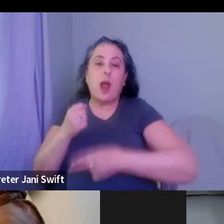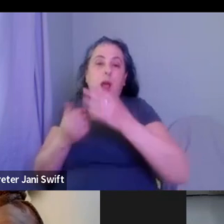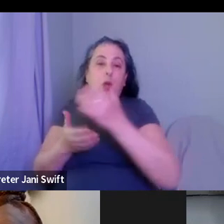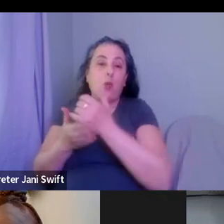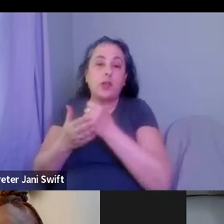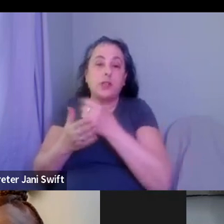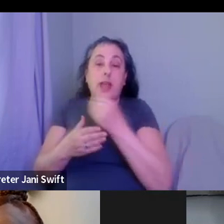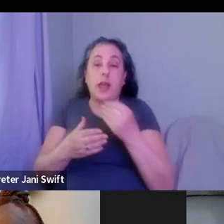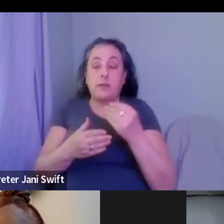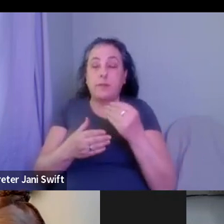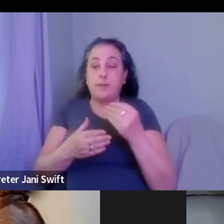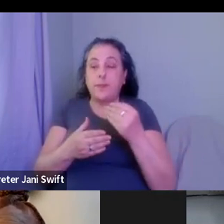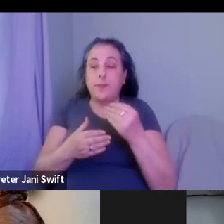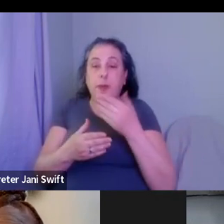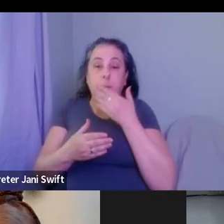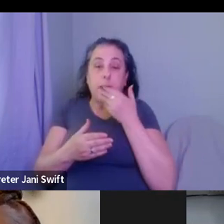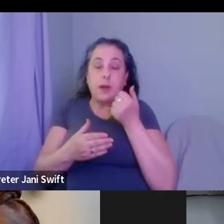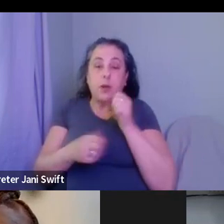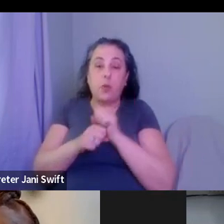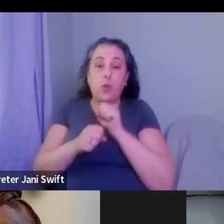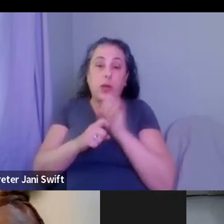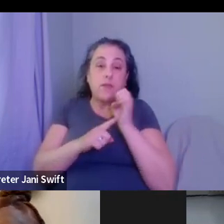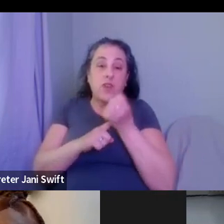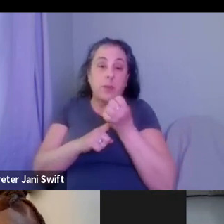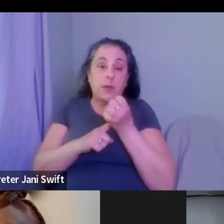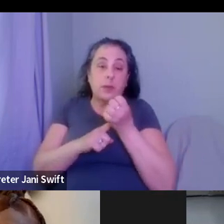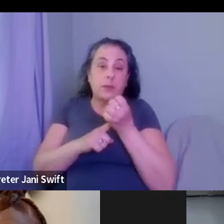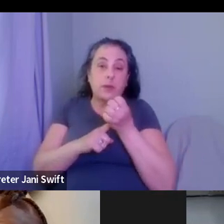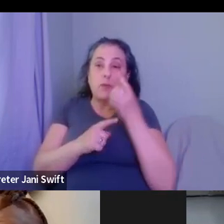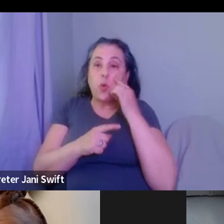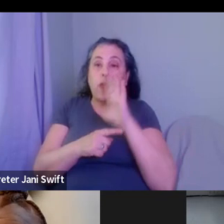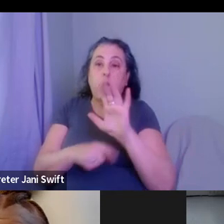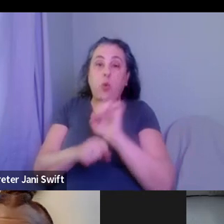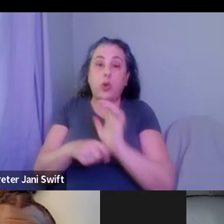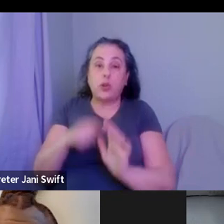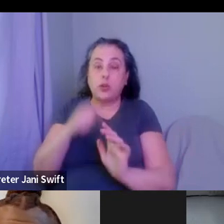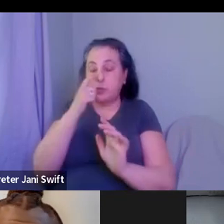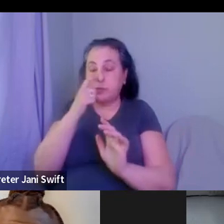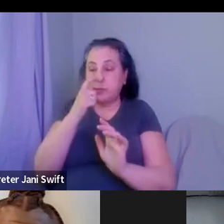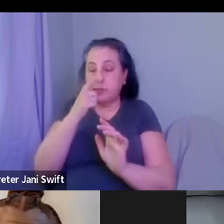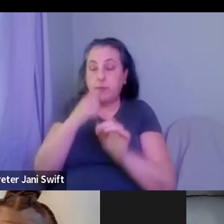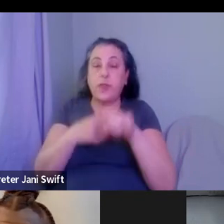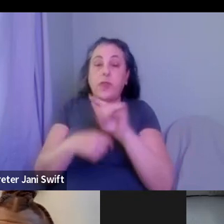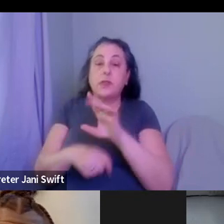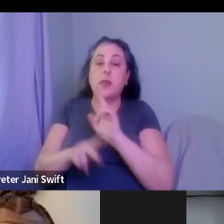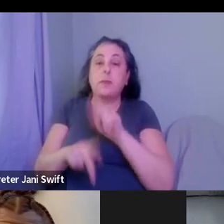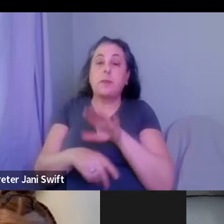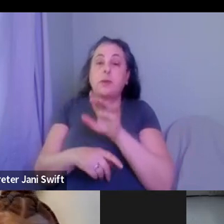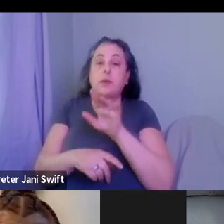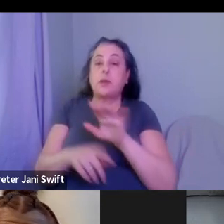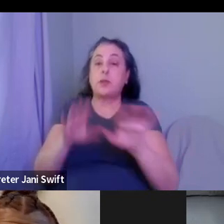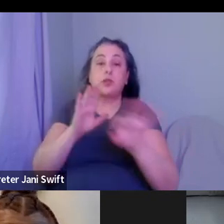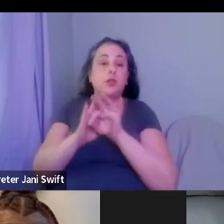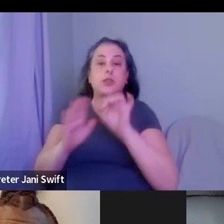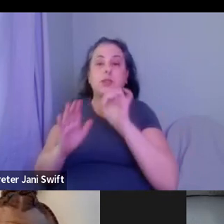wages and better working environment for their workers. And so these are the people that chooses